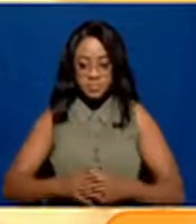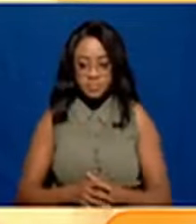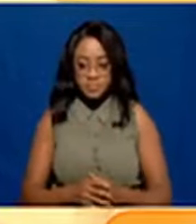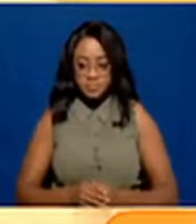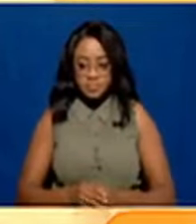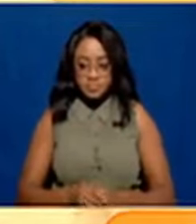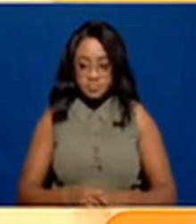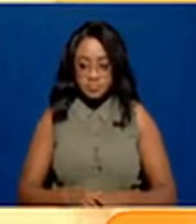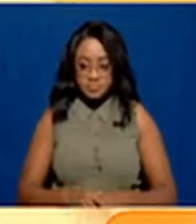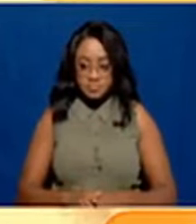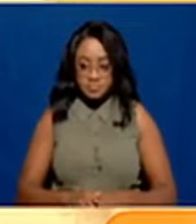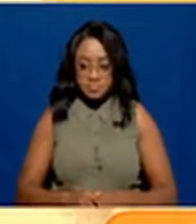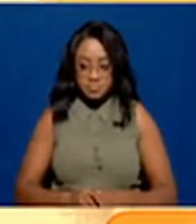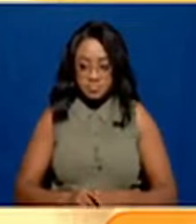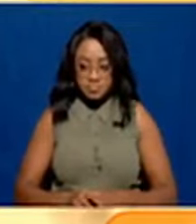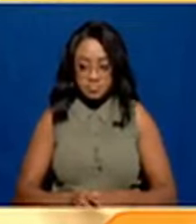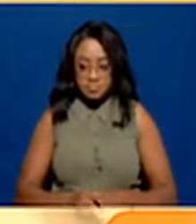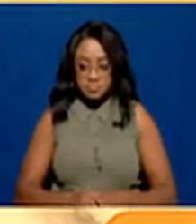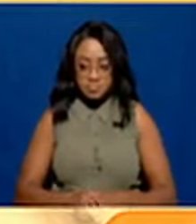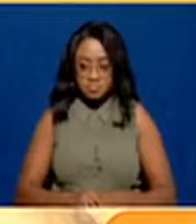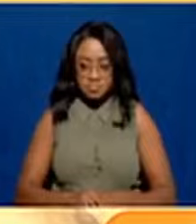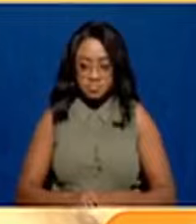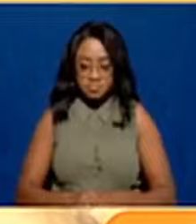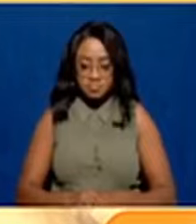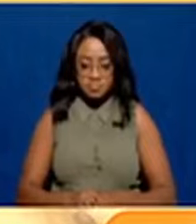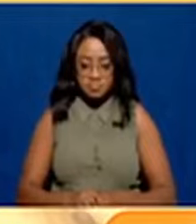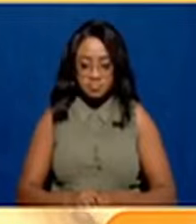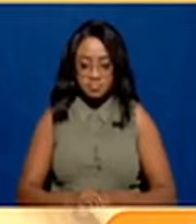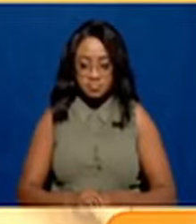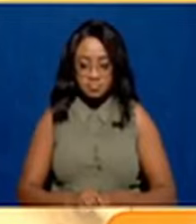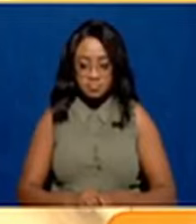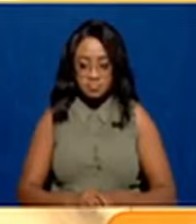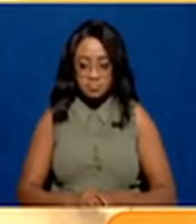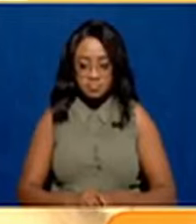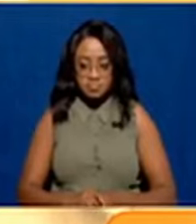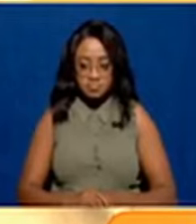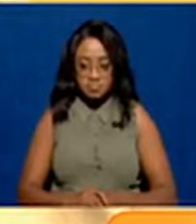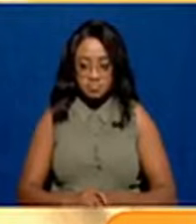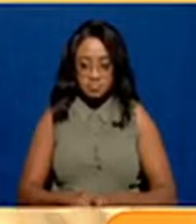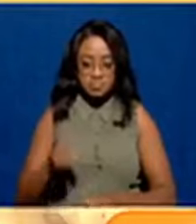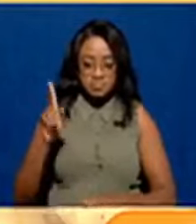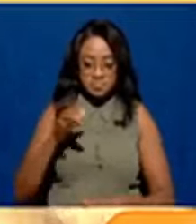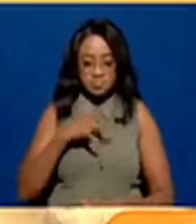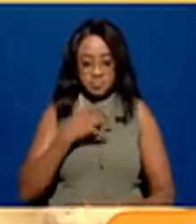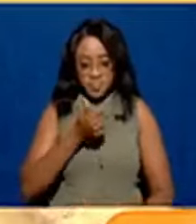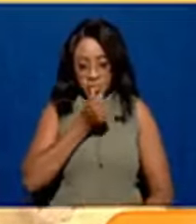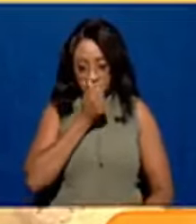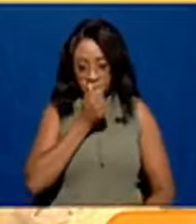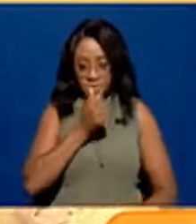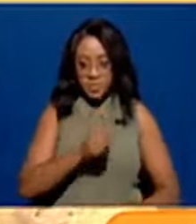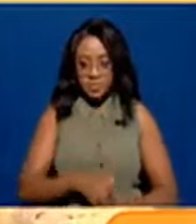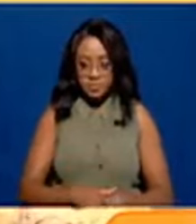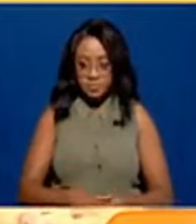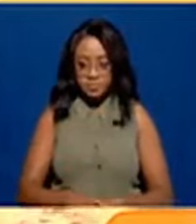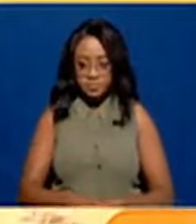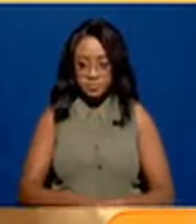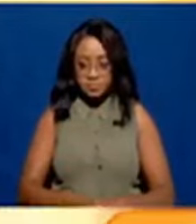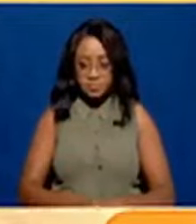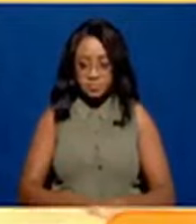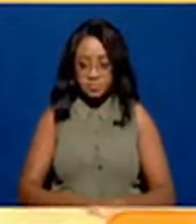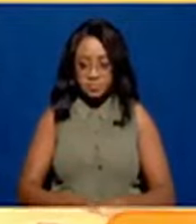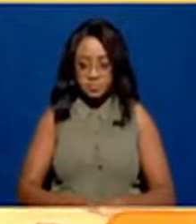It is hard for somebody like me. A voice of pain. Of you serving